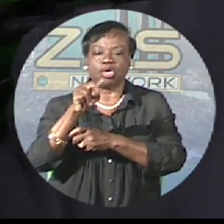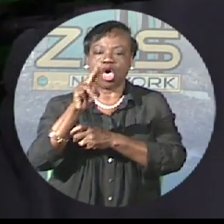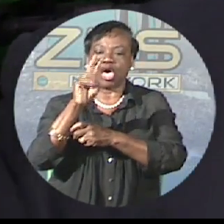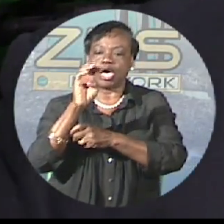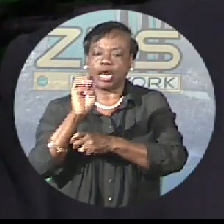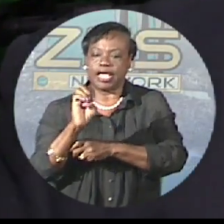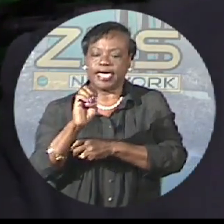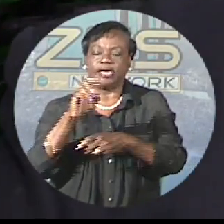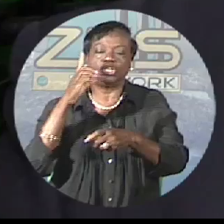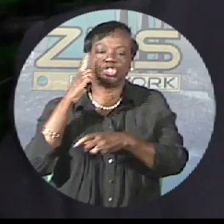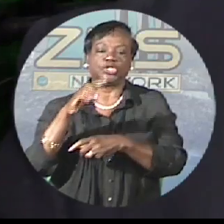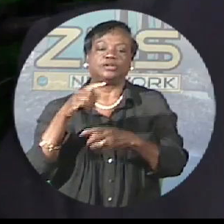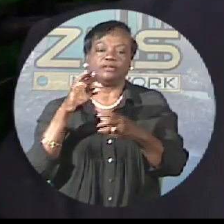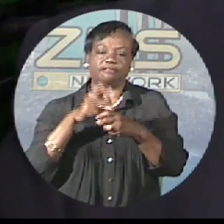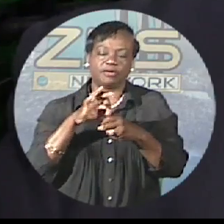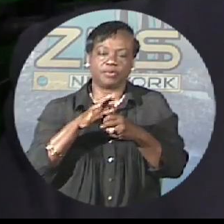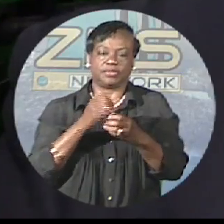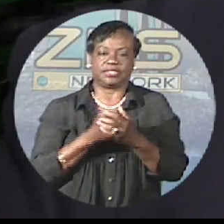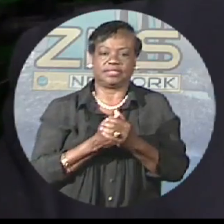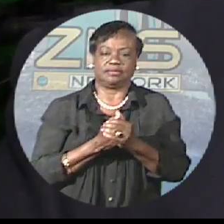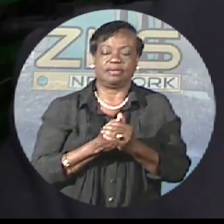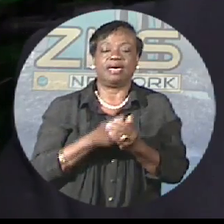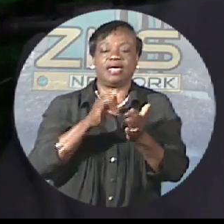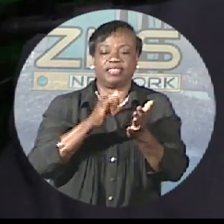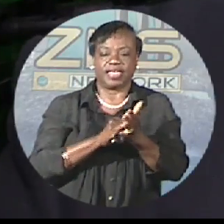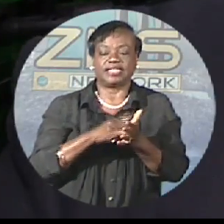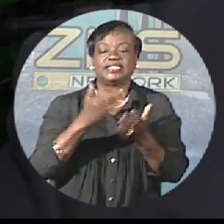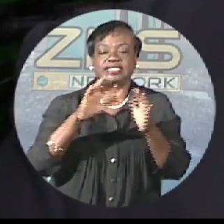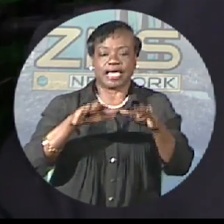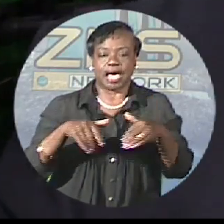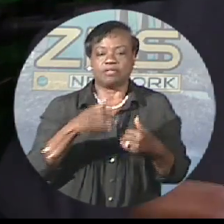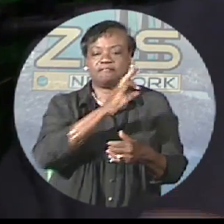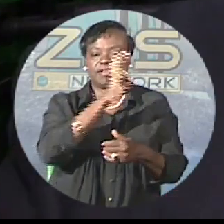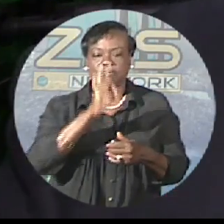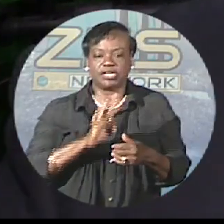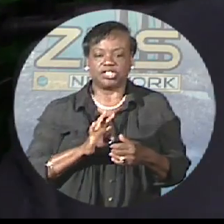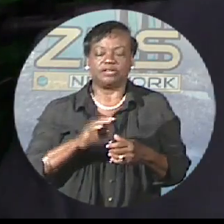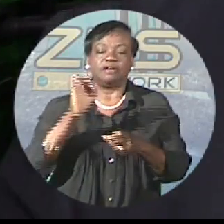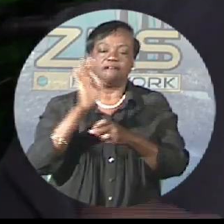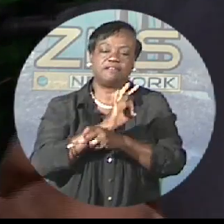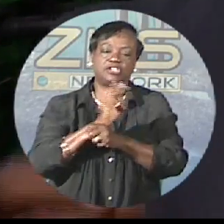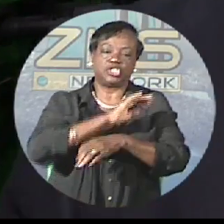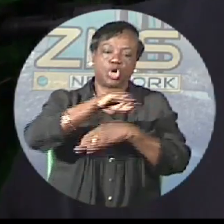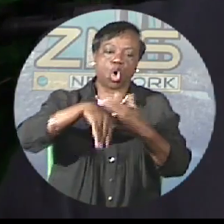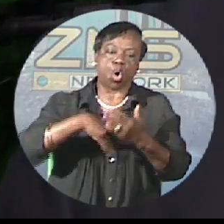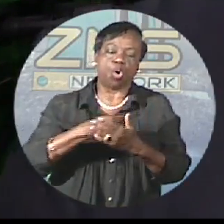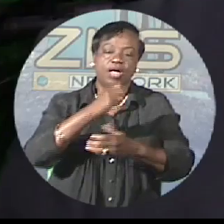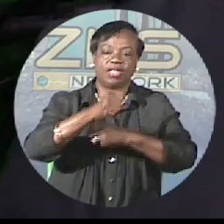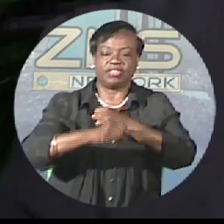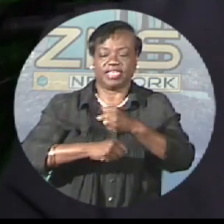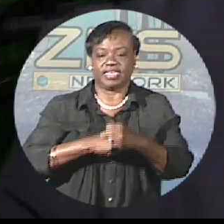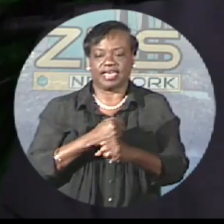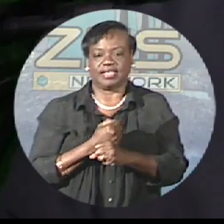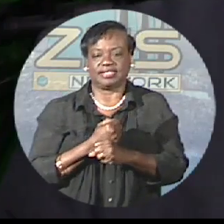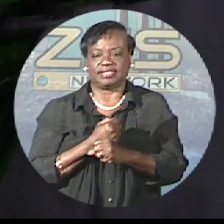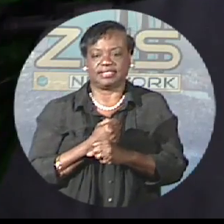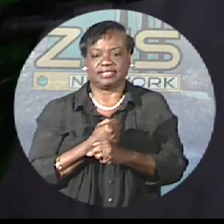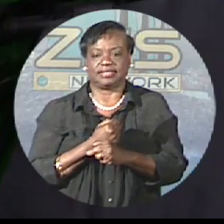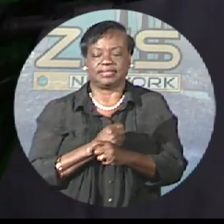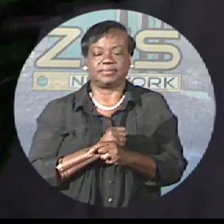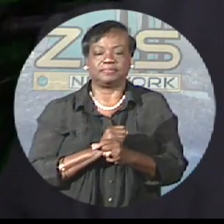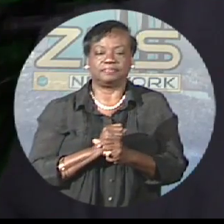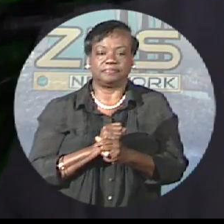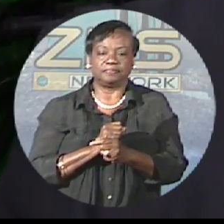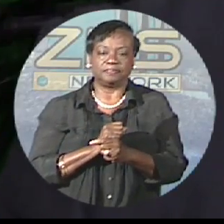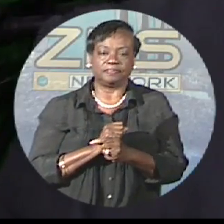them, and let it function. That's how the Federation has functioned all these years. That's why it's successful, because the leagues make the decision, not the